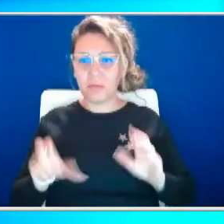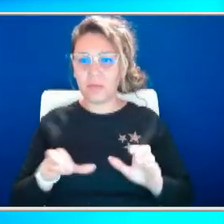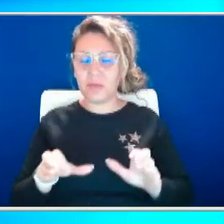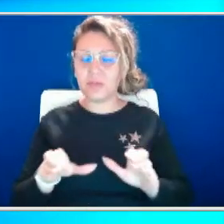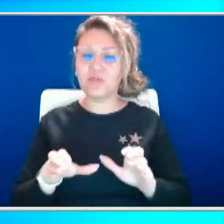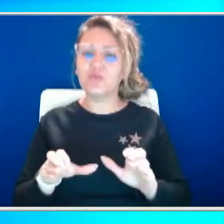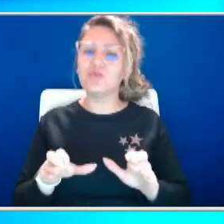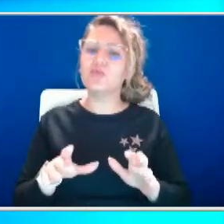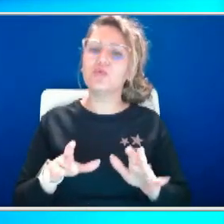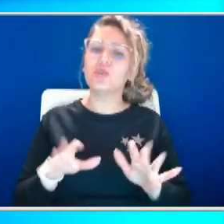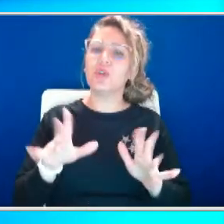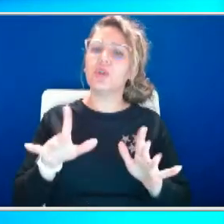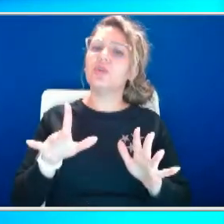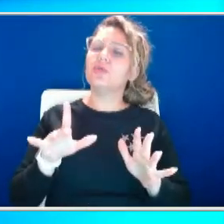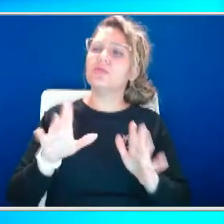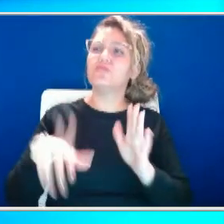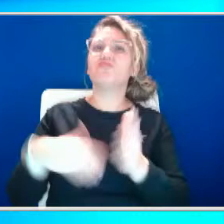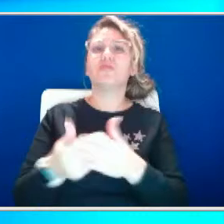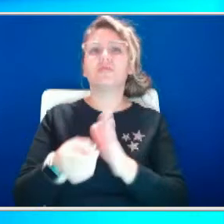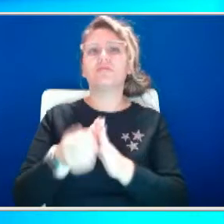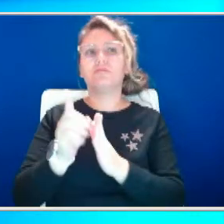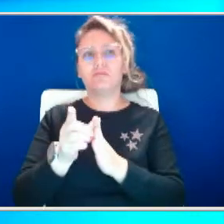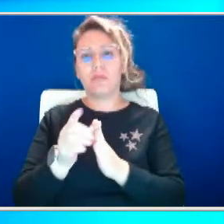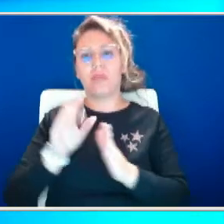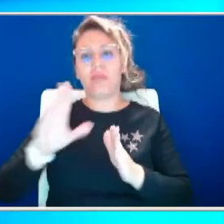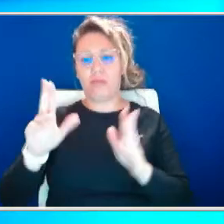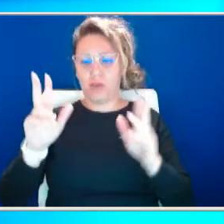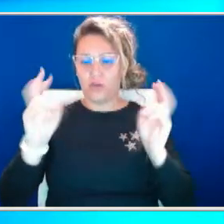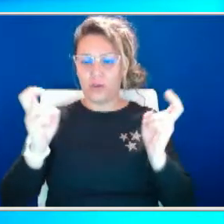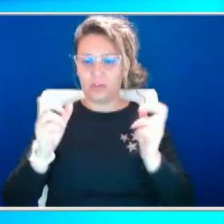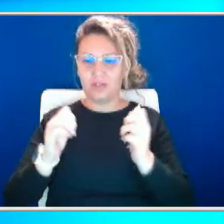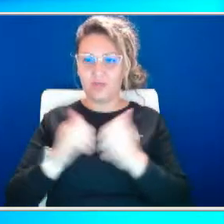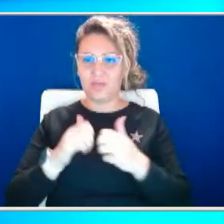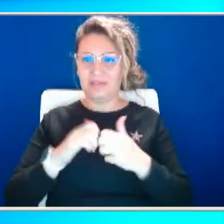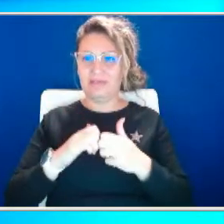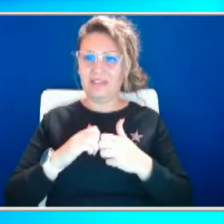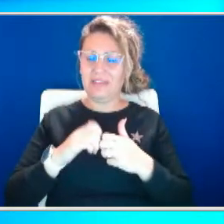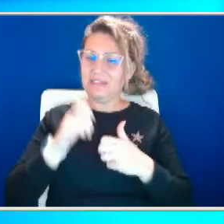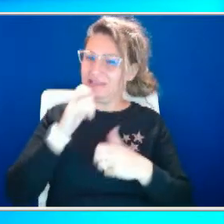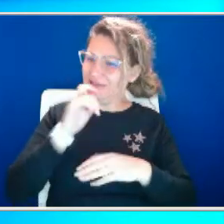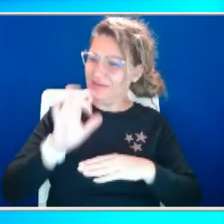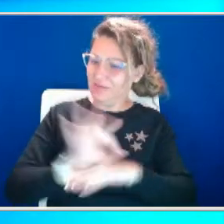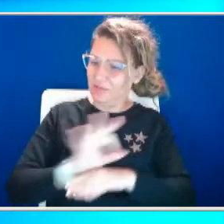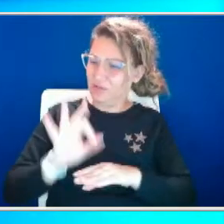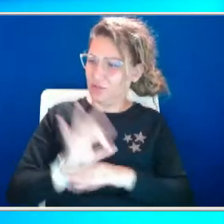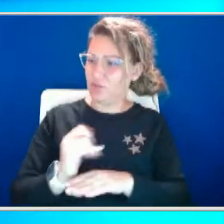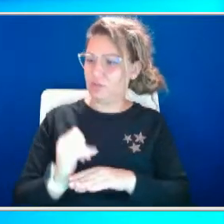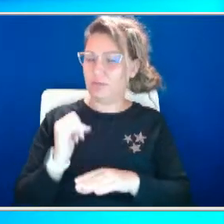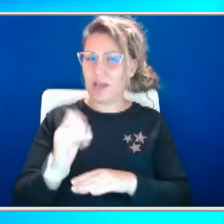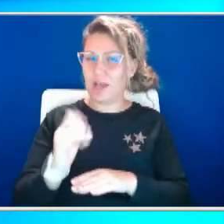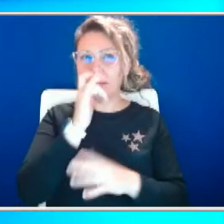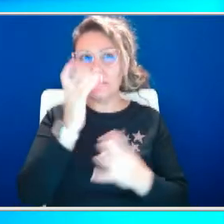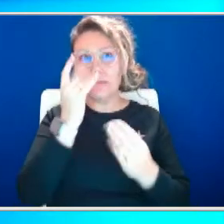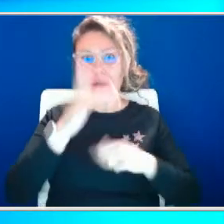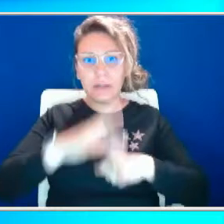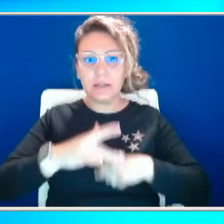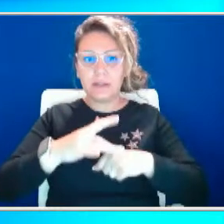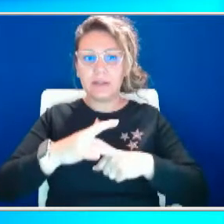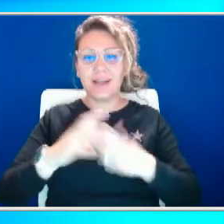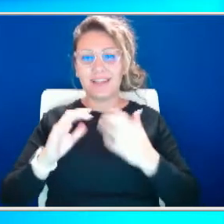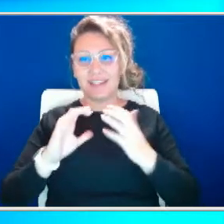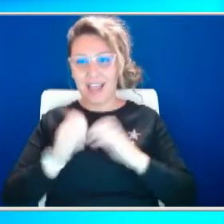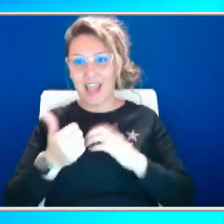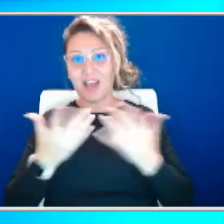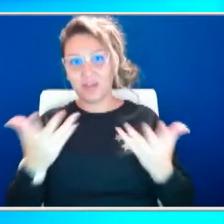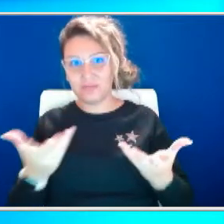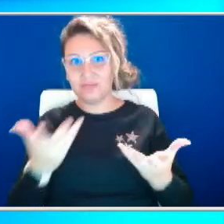get to the point where their issues with the dysfunction in their back is really not, you know, anything that they really think about anymore. That's really how Ron is.